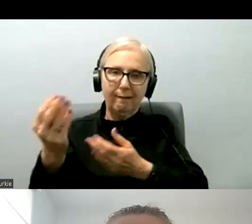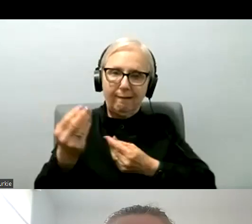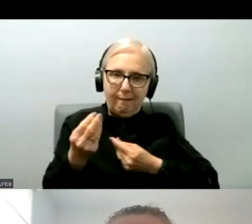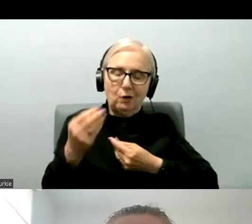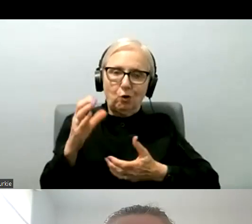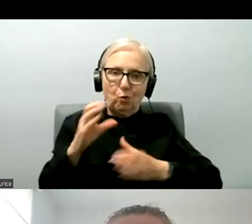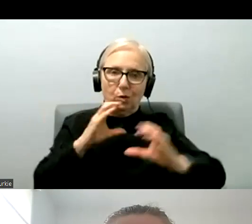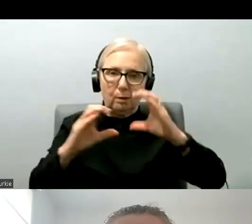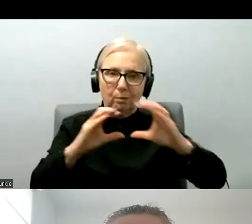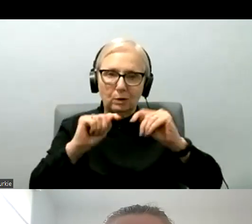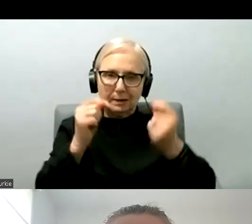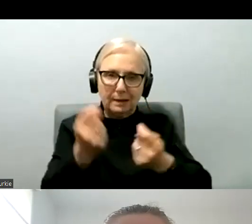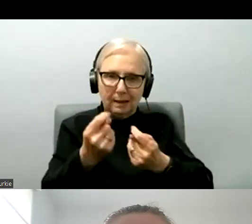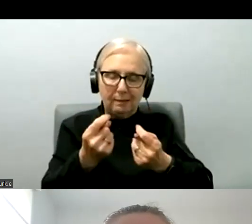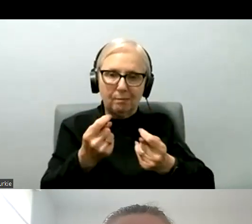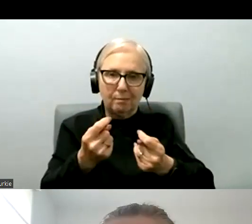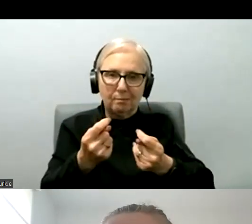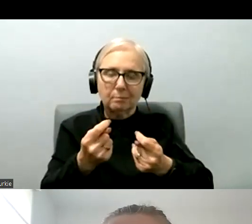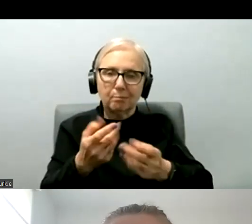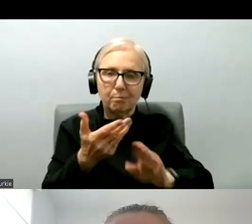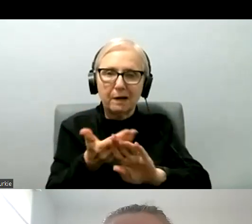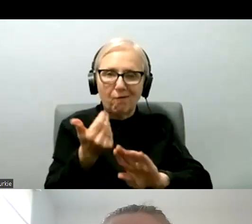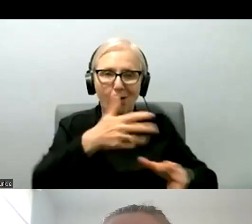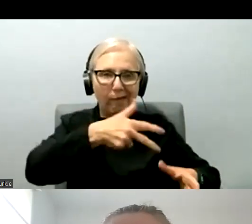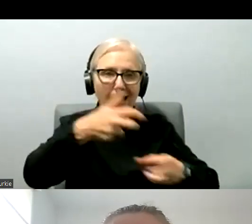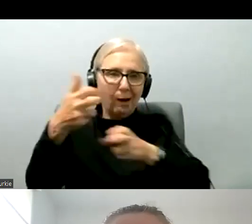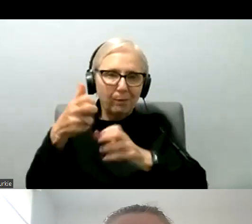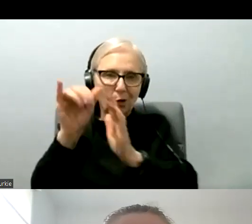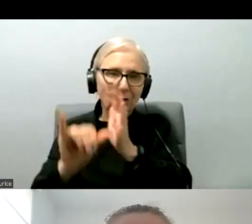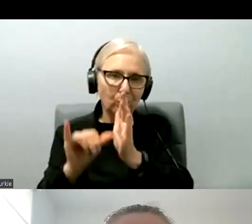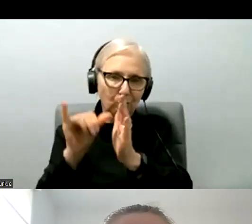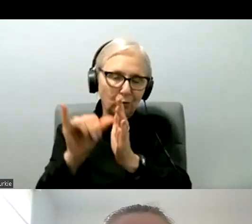that before they upload it to YouTube. Thank you for that.